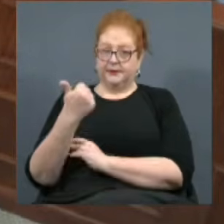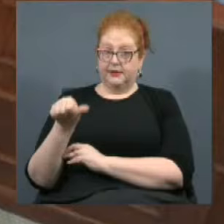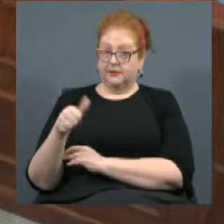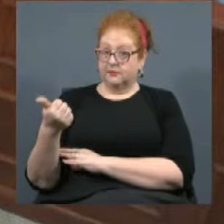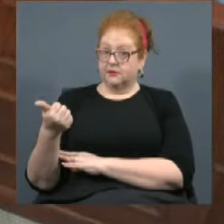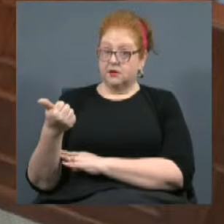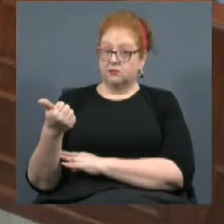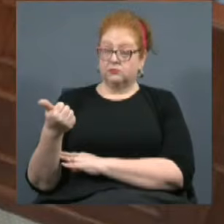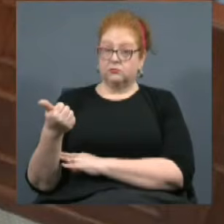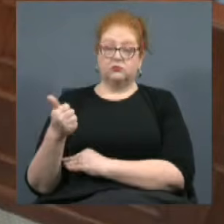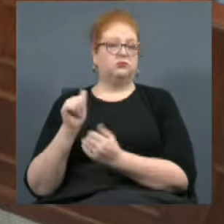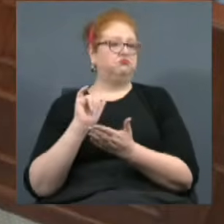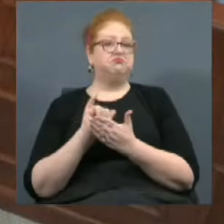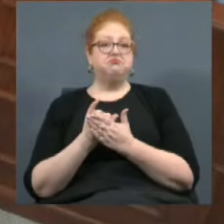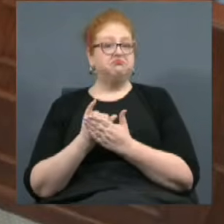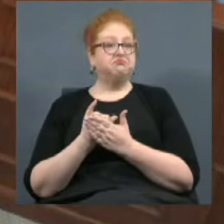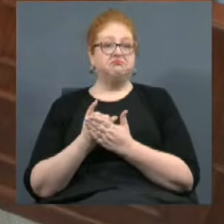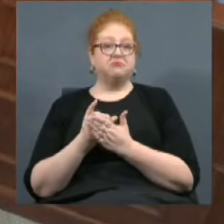That's it.